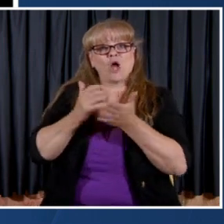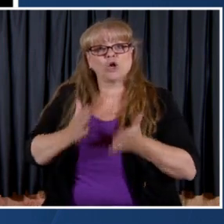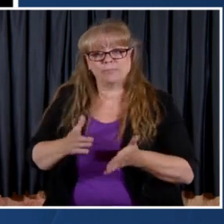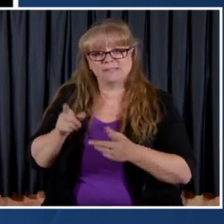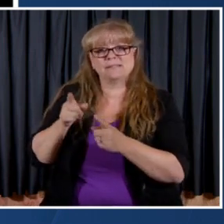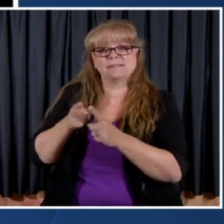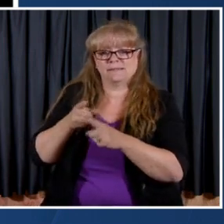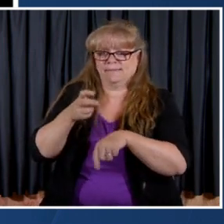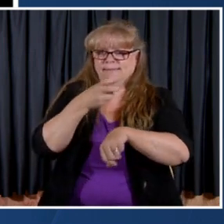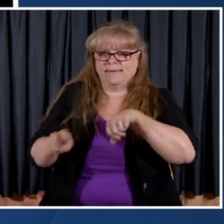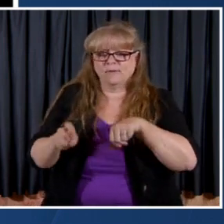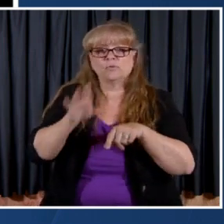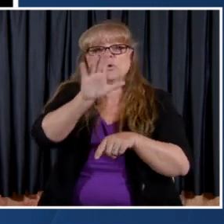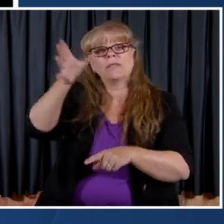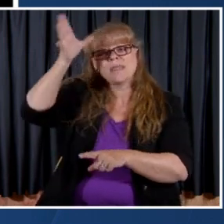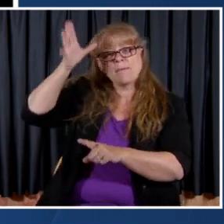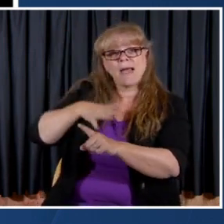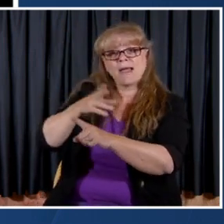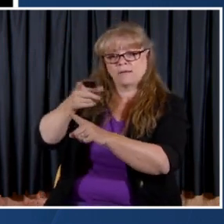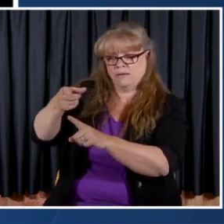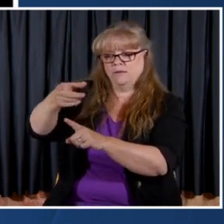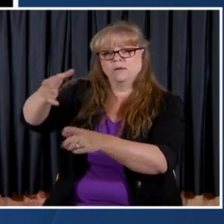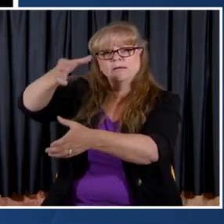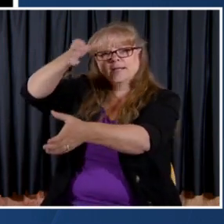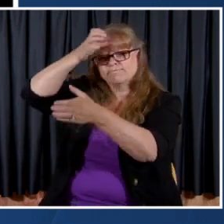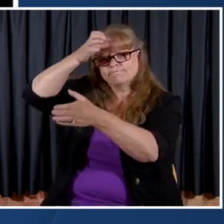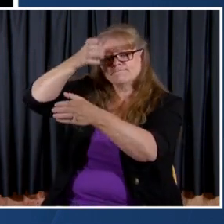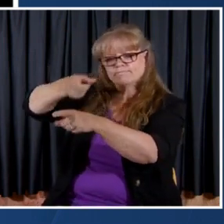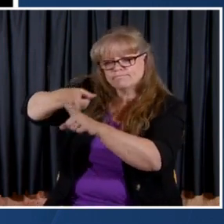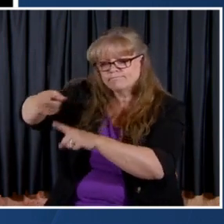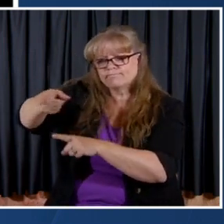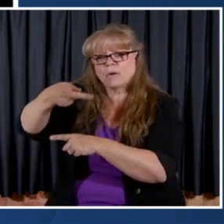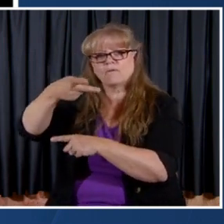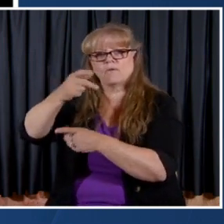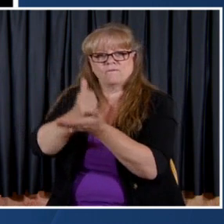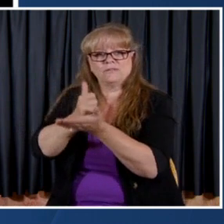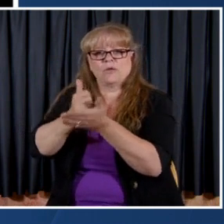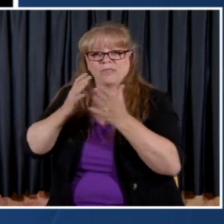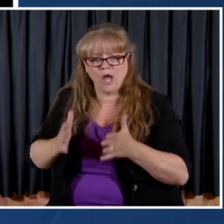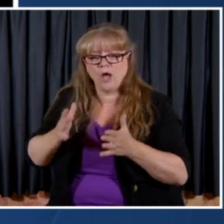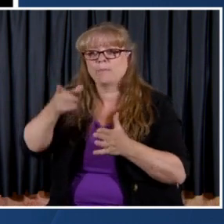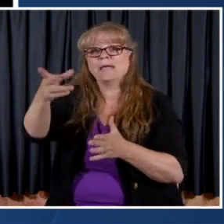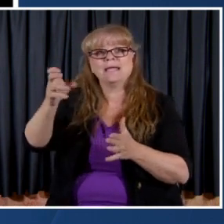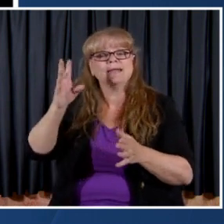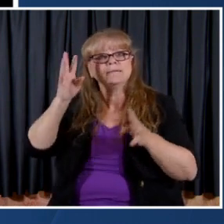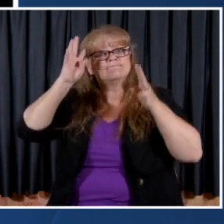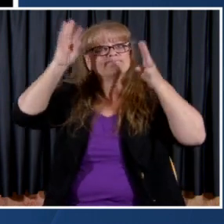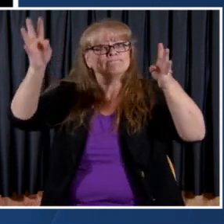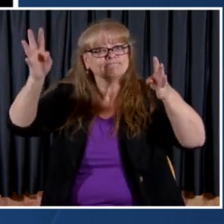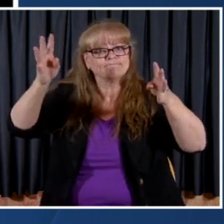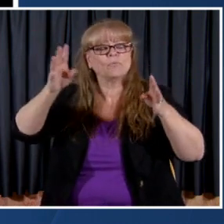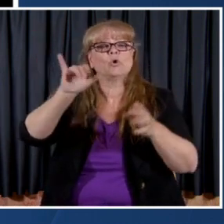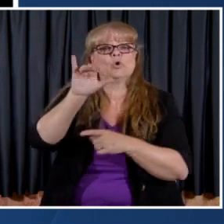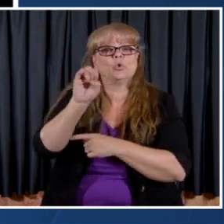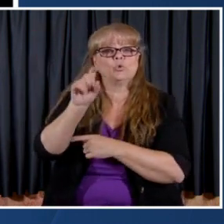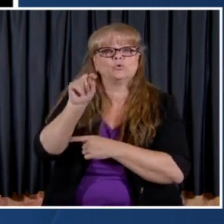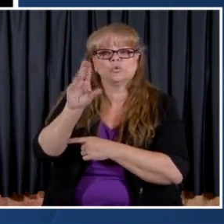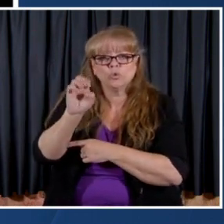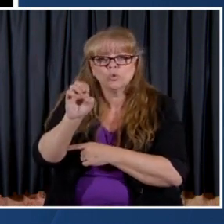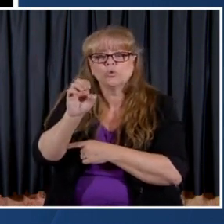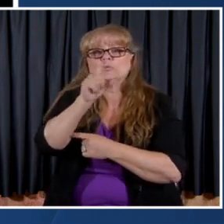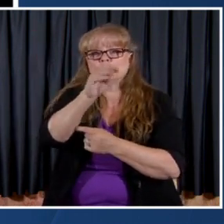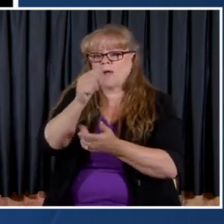patients on how to maintain physical therapy progress. Those videos are available free of charge. They're shared by patients and followers